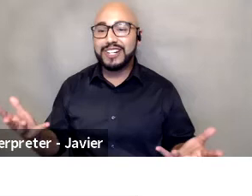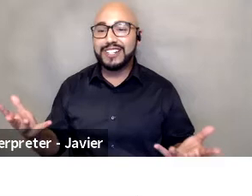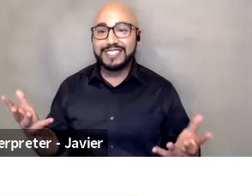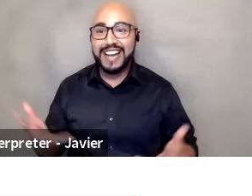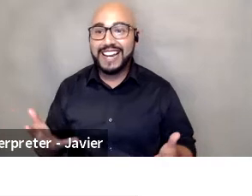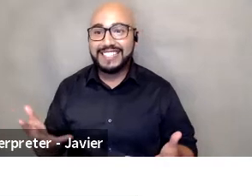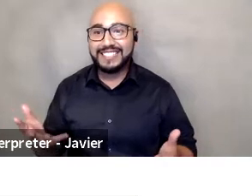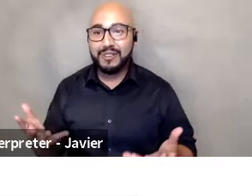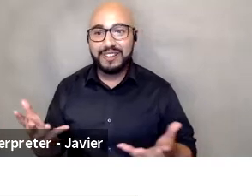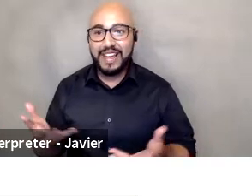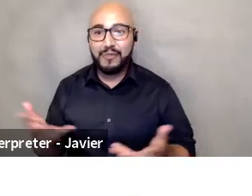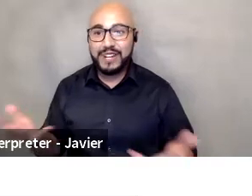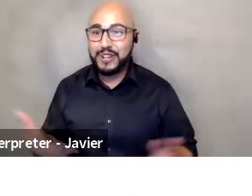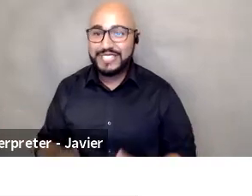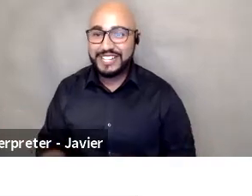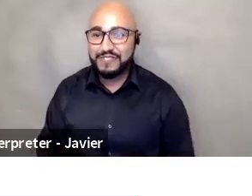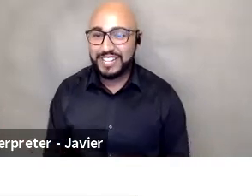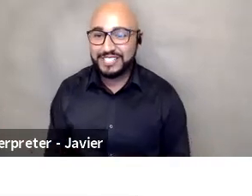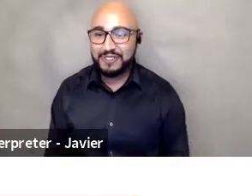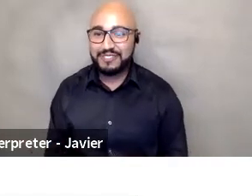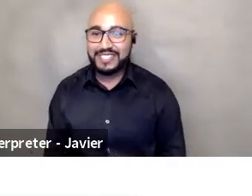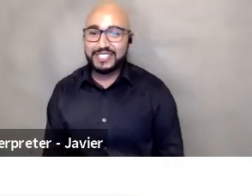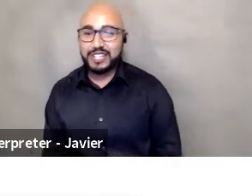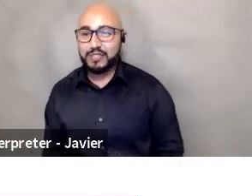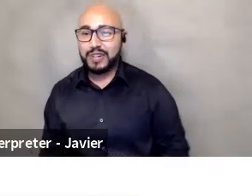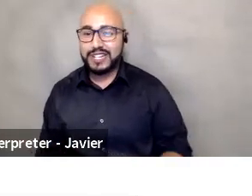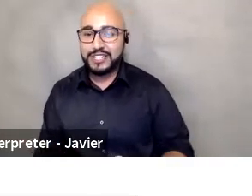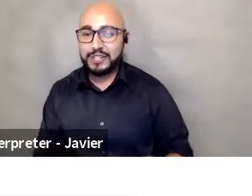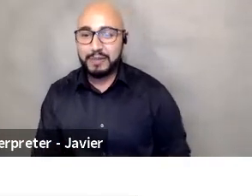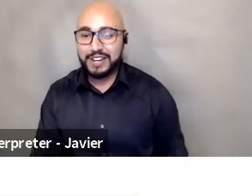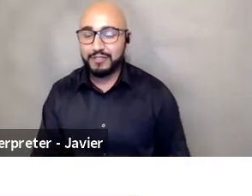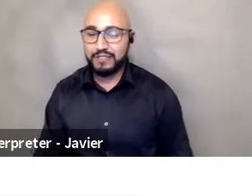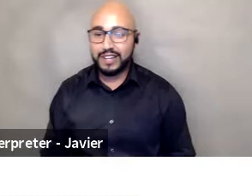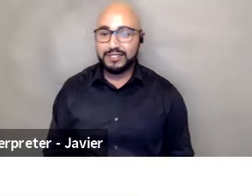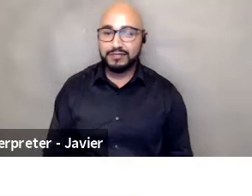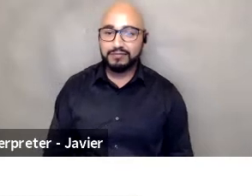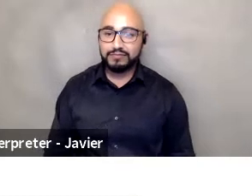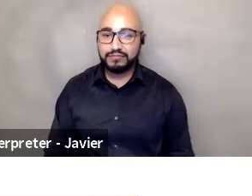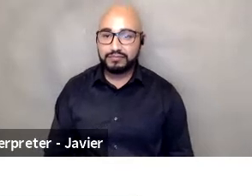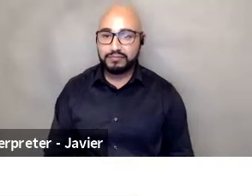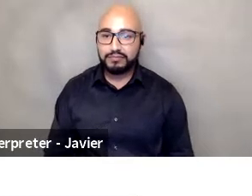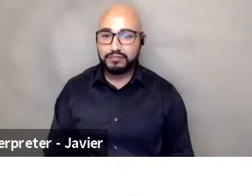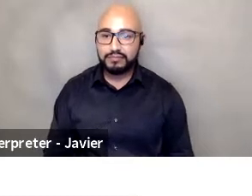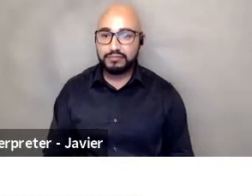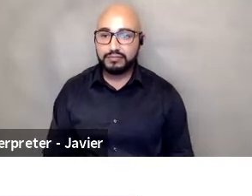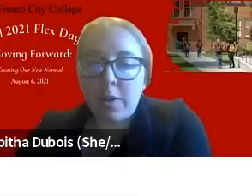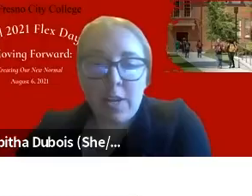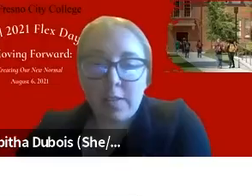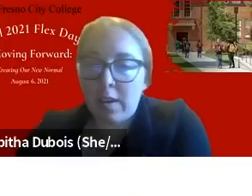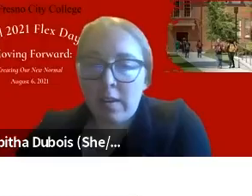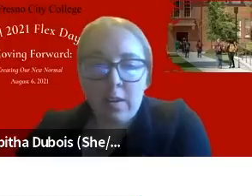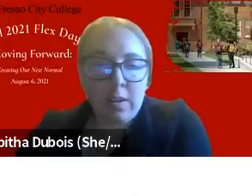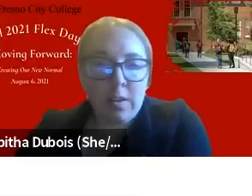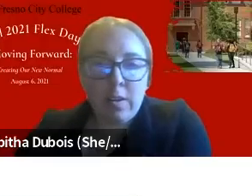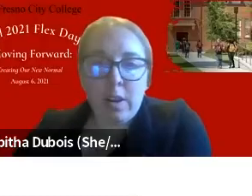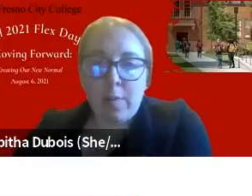those are signs that we don't use here in Fresno. So I just wanted you to be mindful of that. Thank you so much,